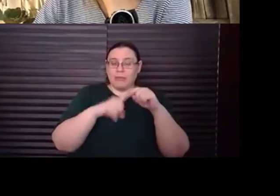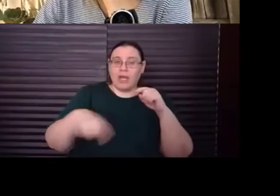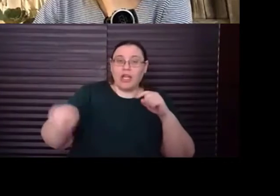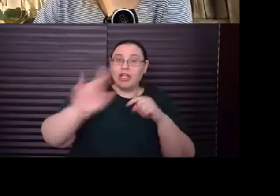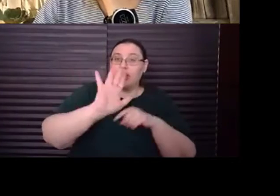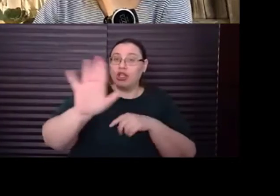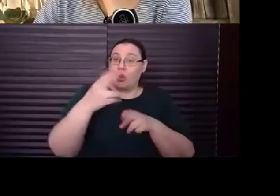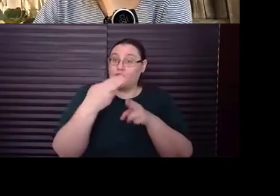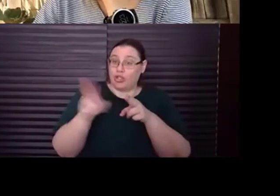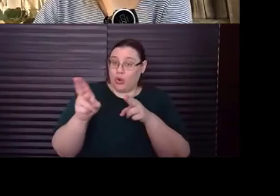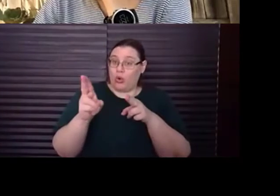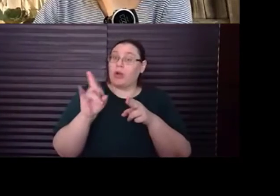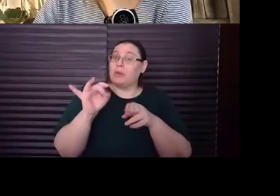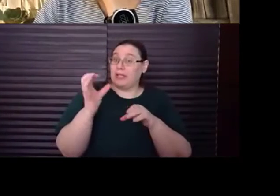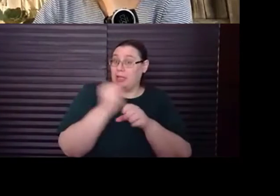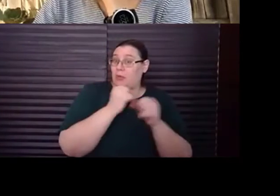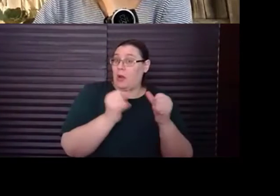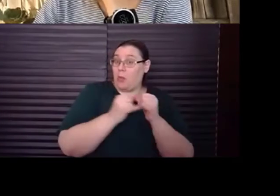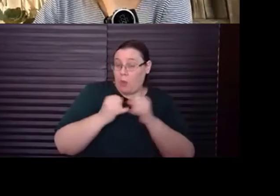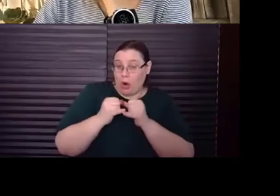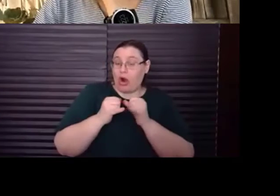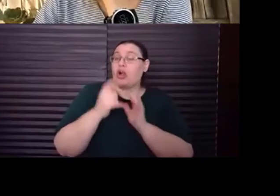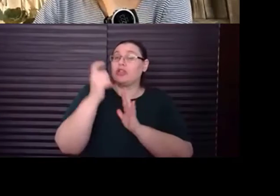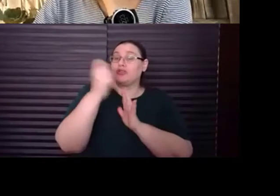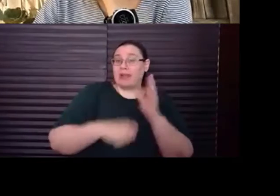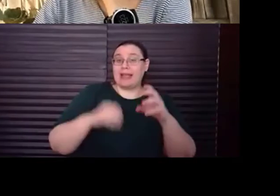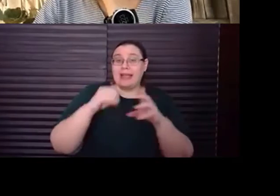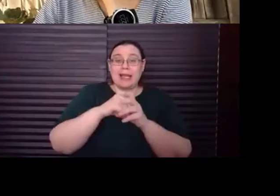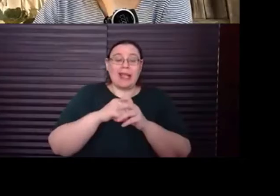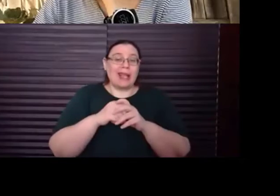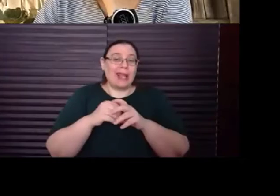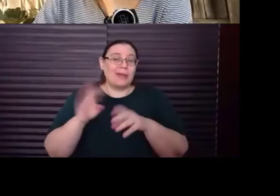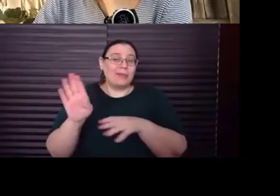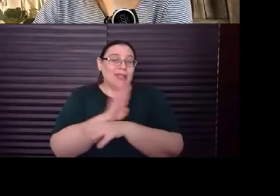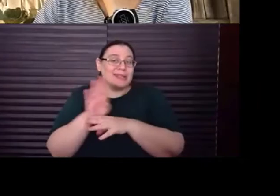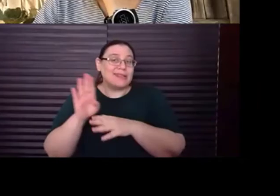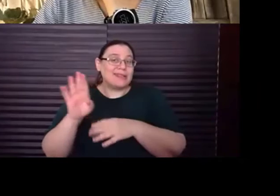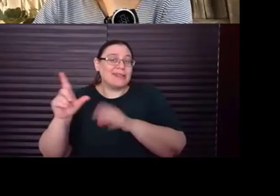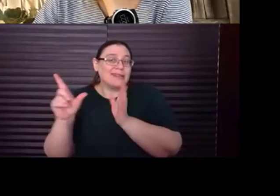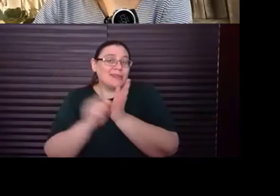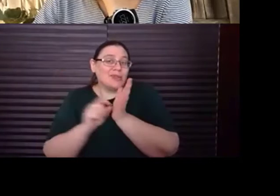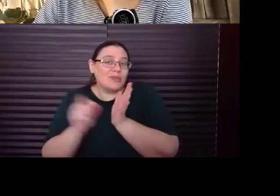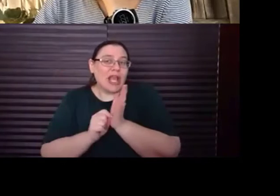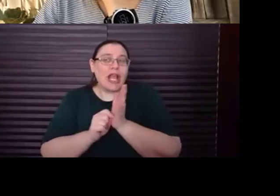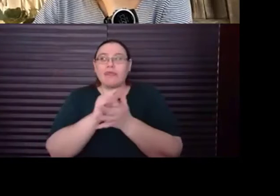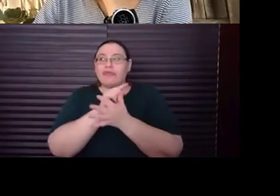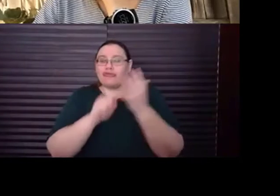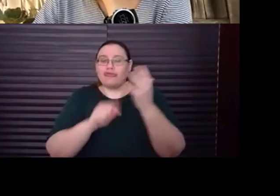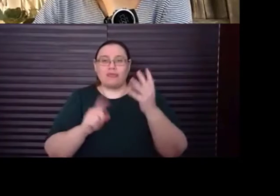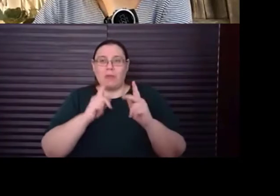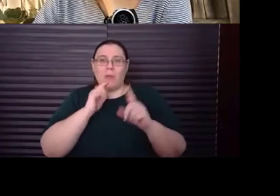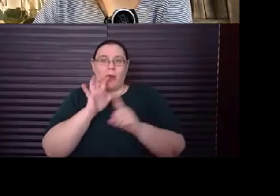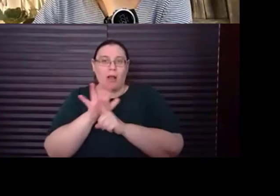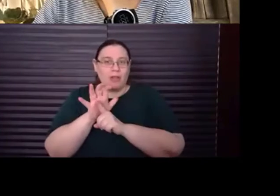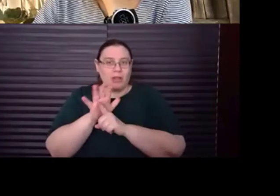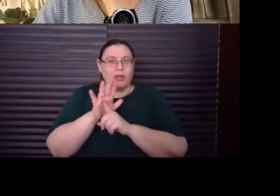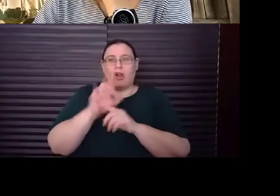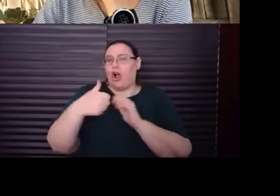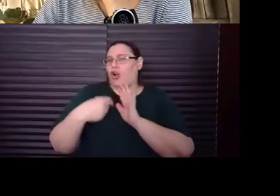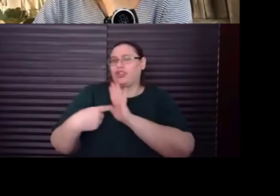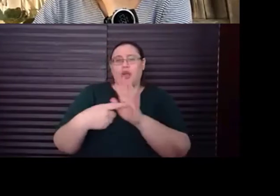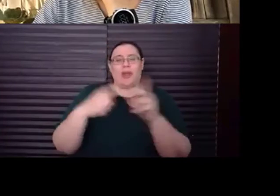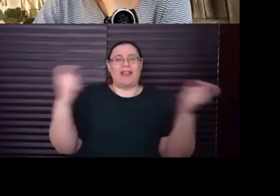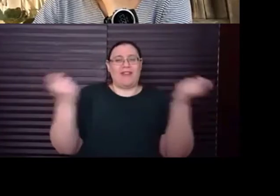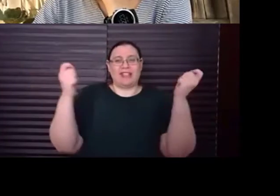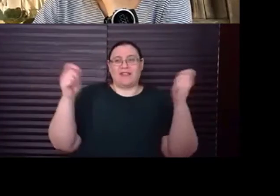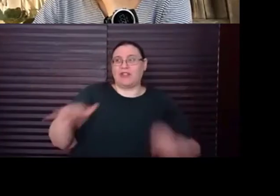your short, which won some awards, was written up in the trades, got some buzz. All of these films are screening at